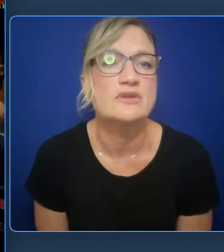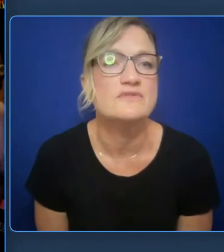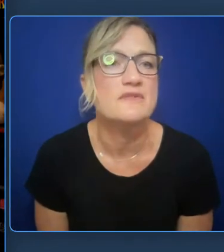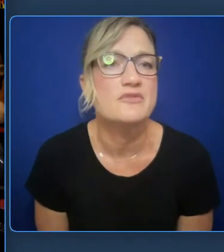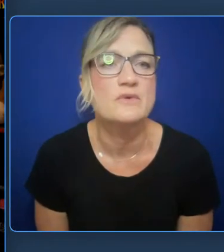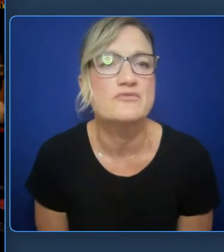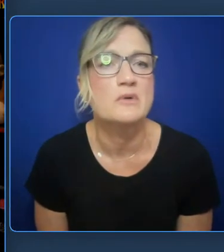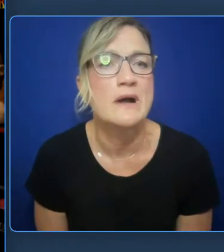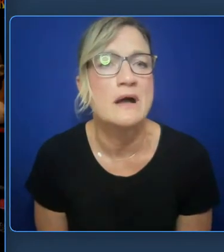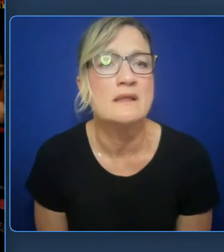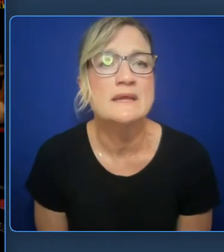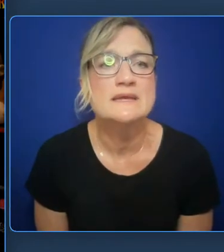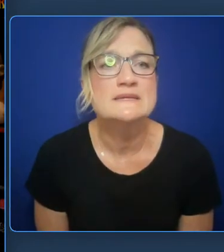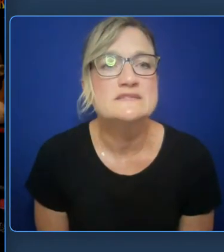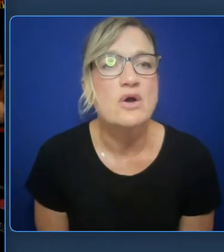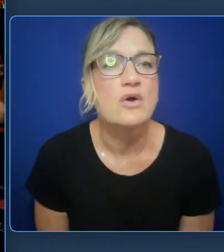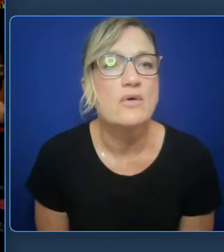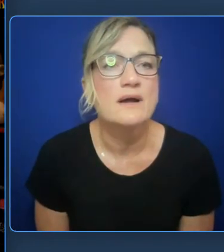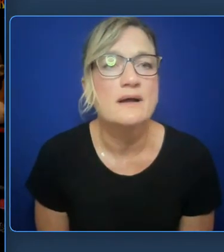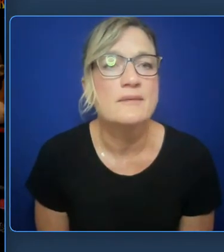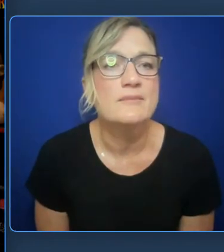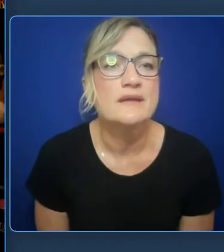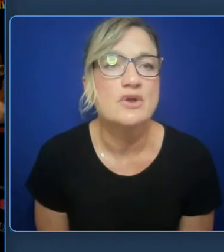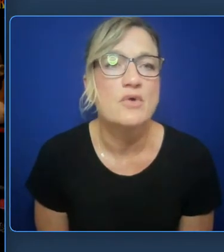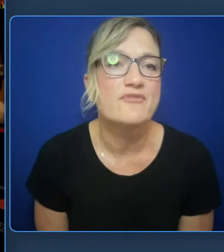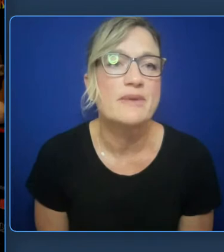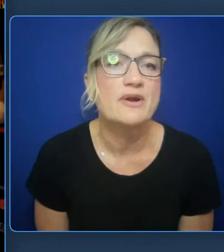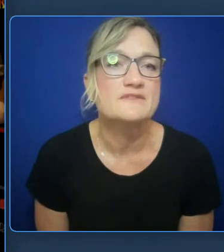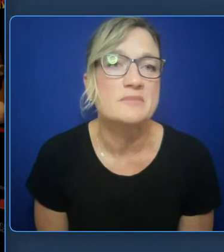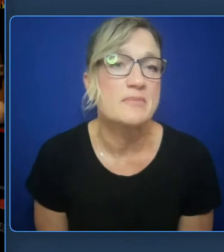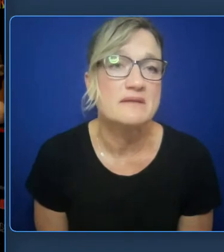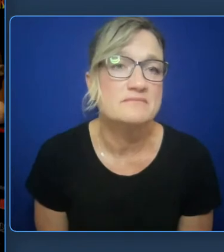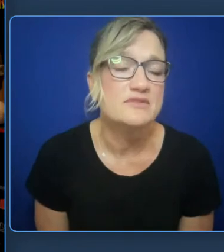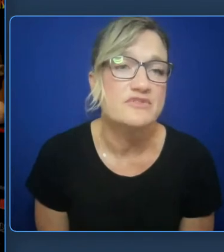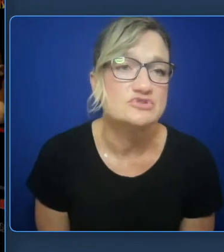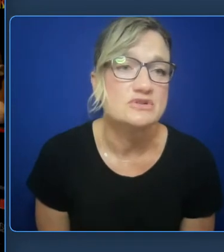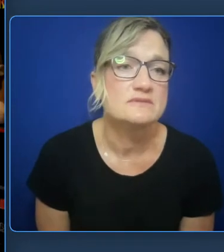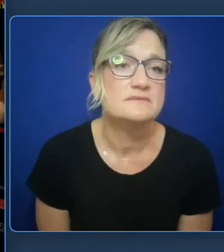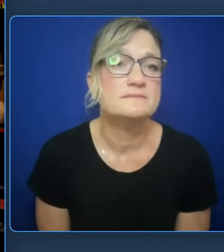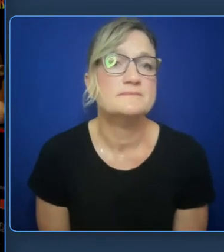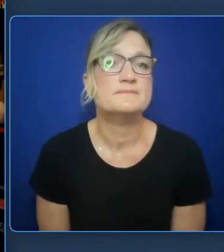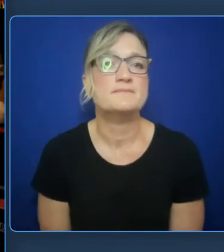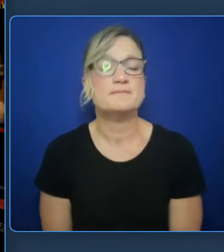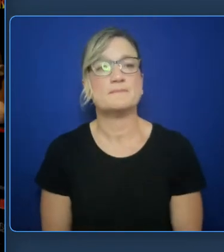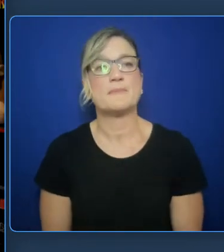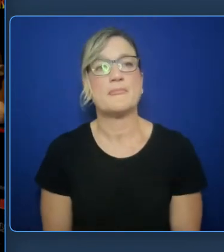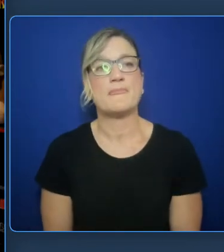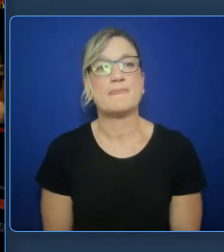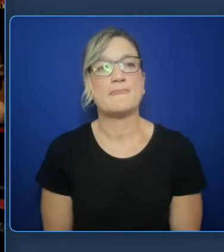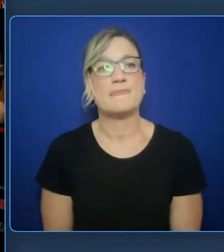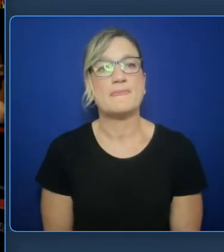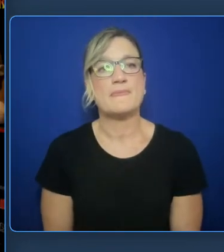So I've been using the other one for a while. So, you know, we'll have a better answer maybe in the future.